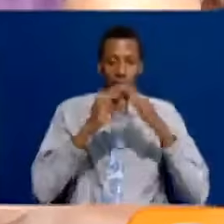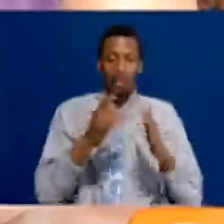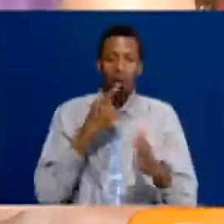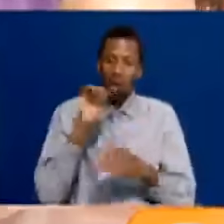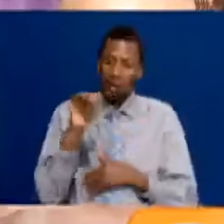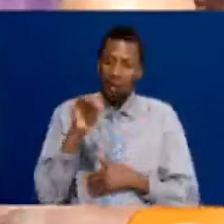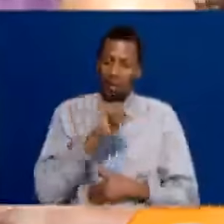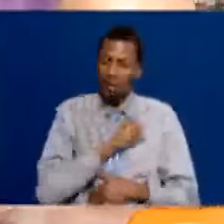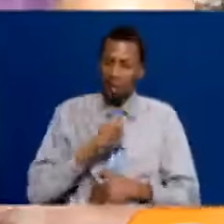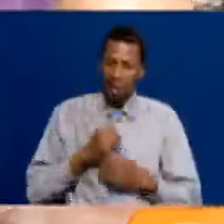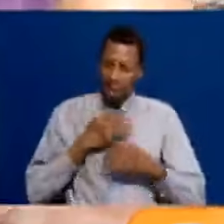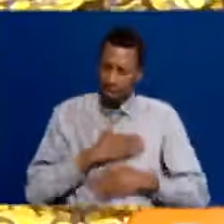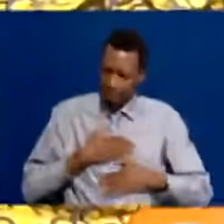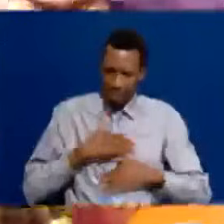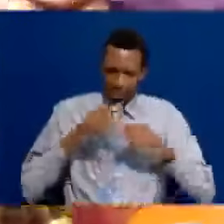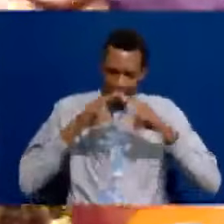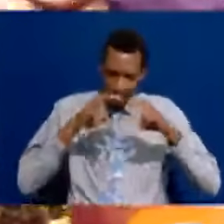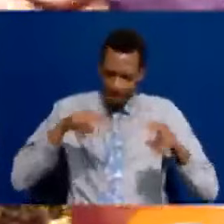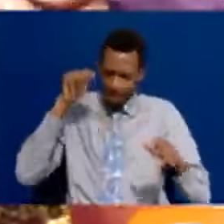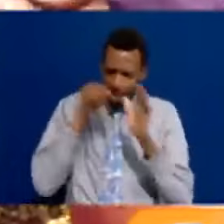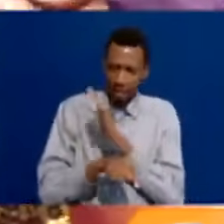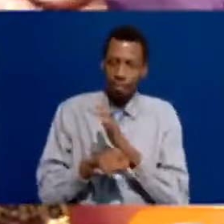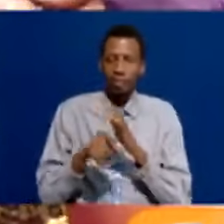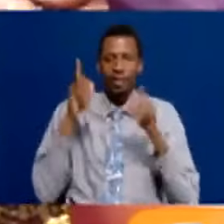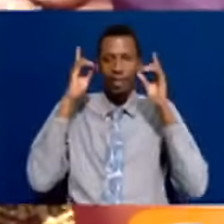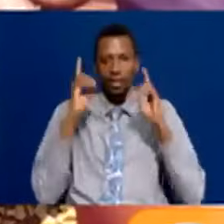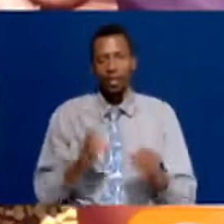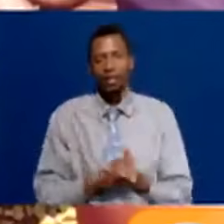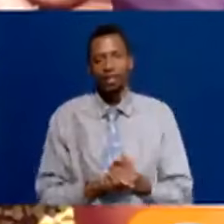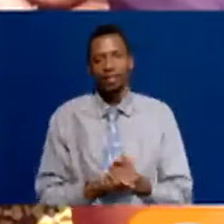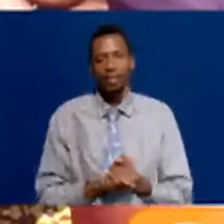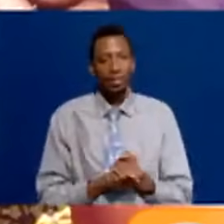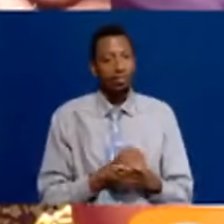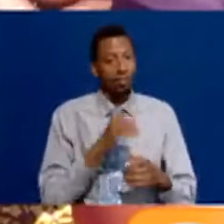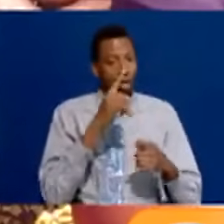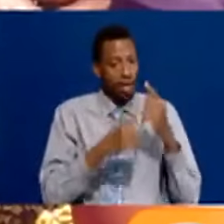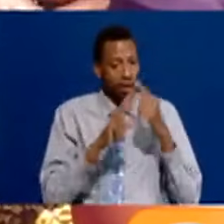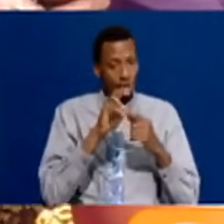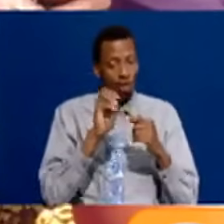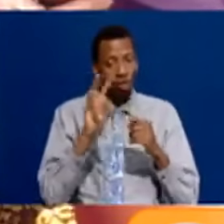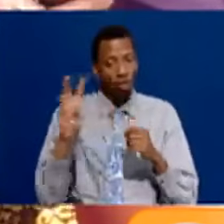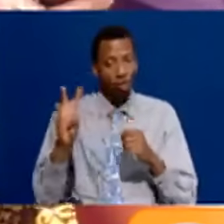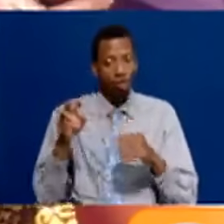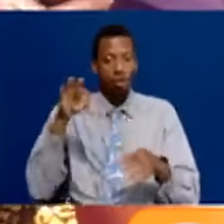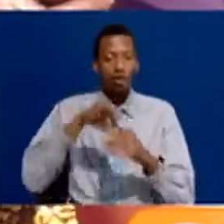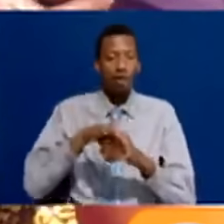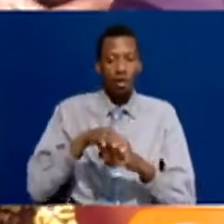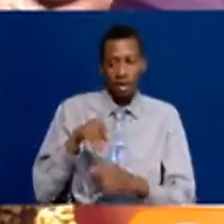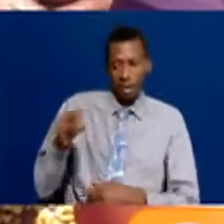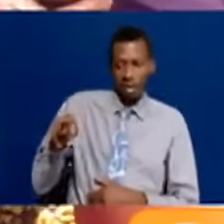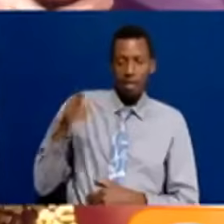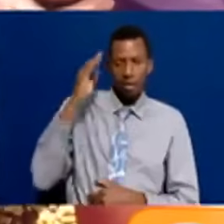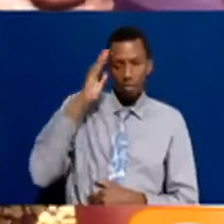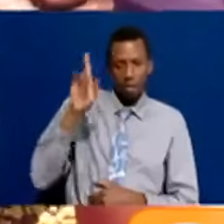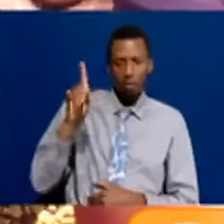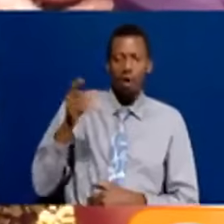of scrutiny to determine the matter. The year of 2022, we voted Kawira Mwangaza knowing she was one of us. We knew she